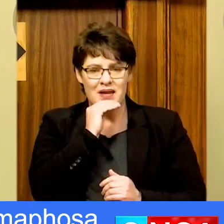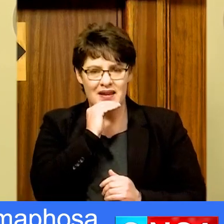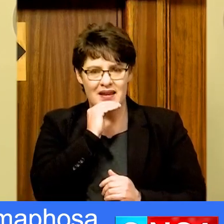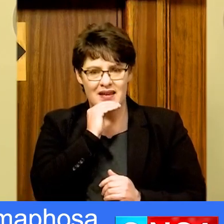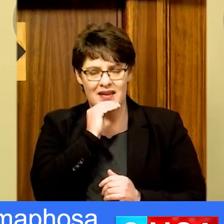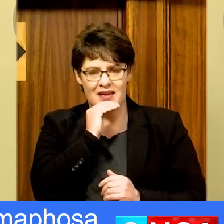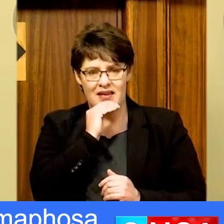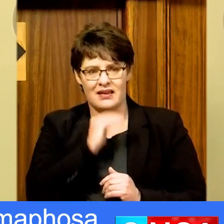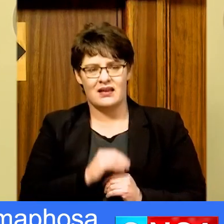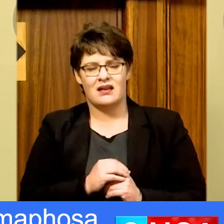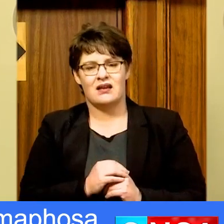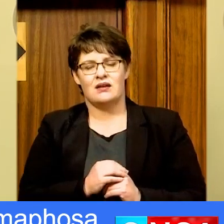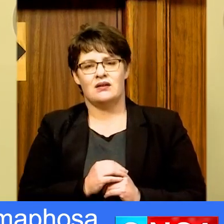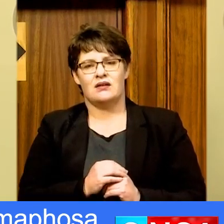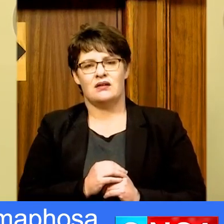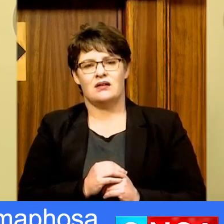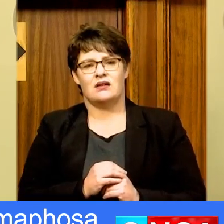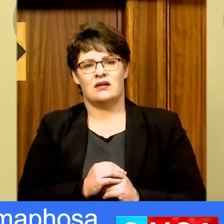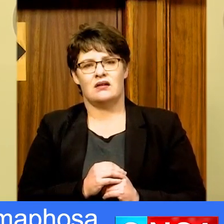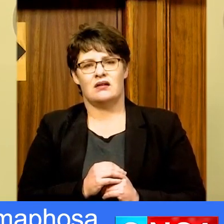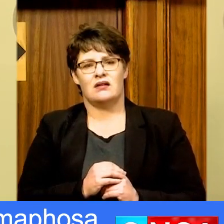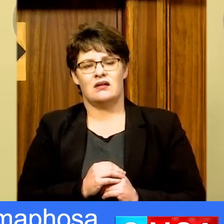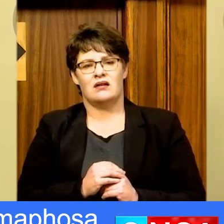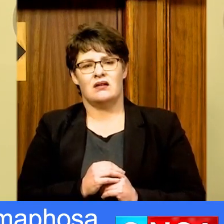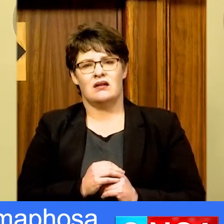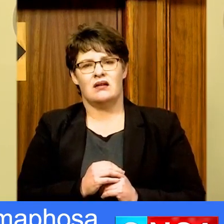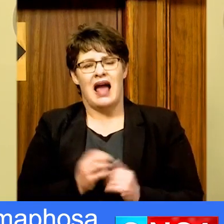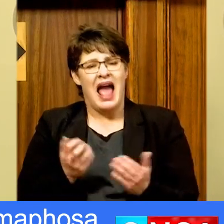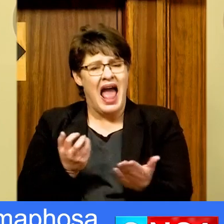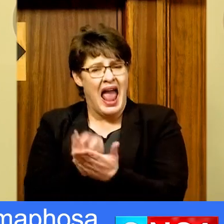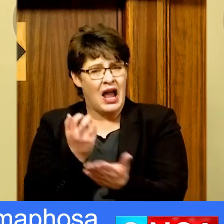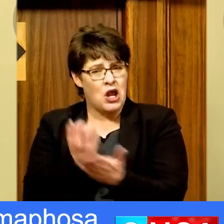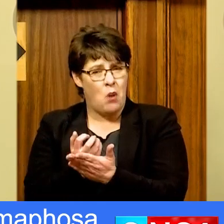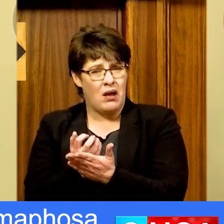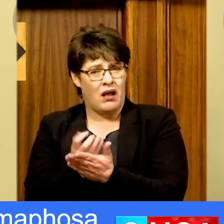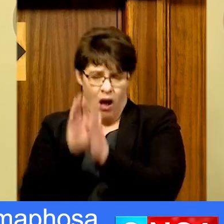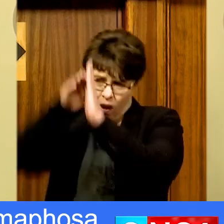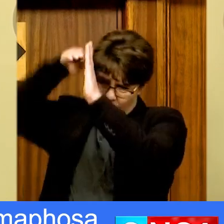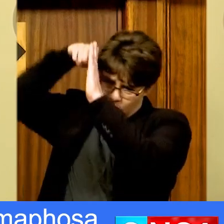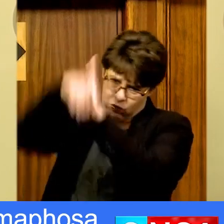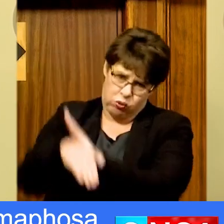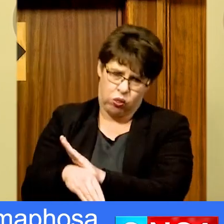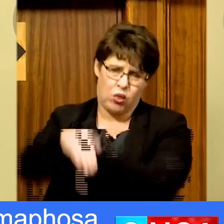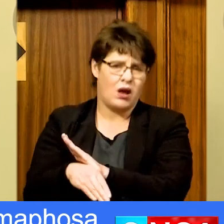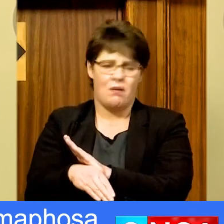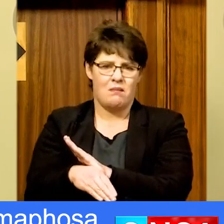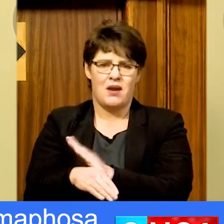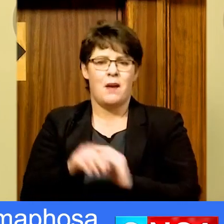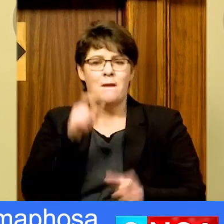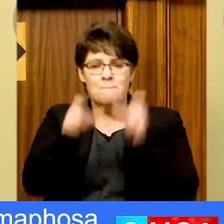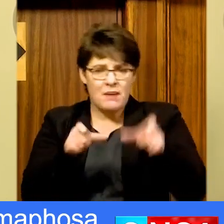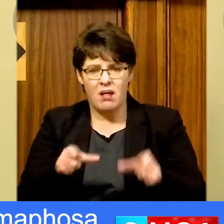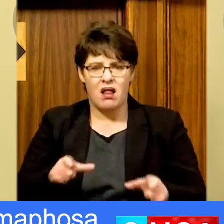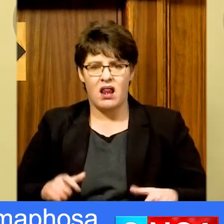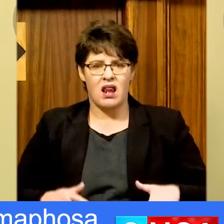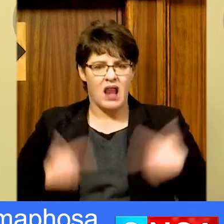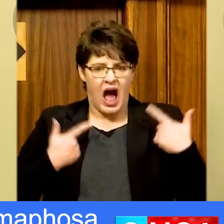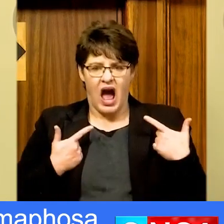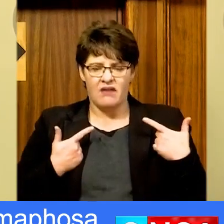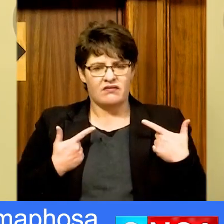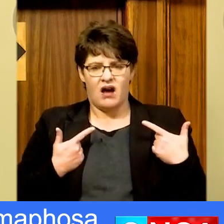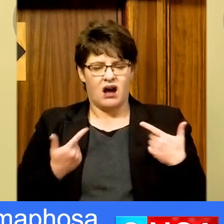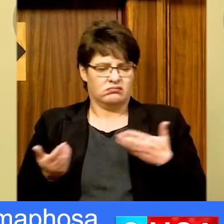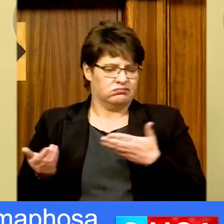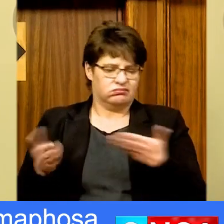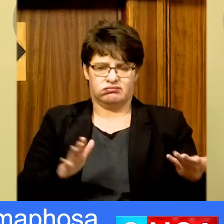a great and extraordinary economic cost, putting more livelihoods at risk and